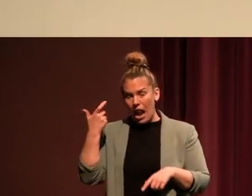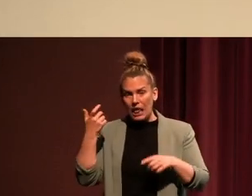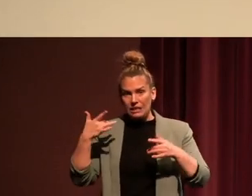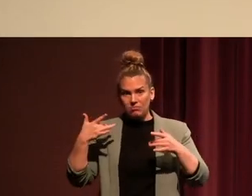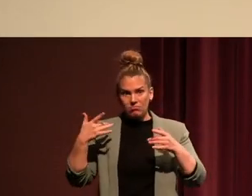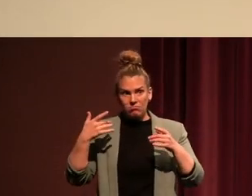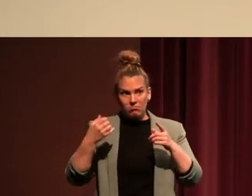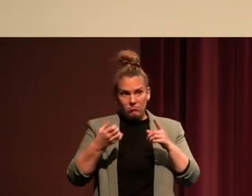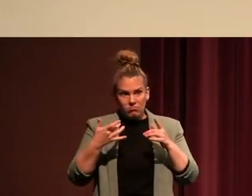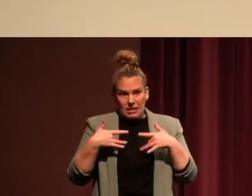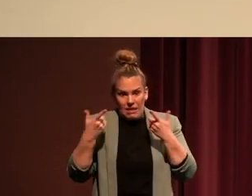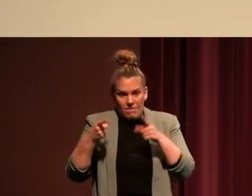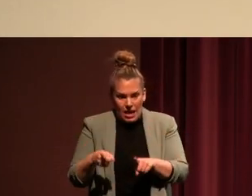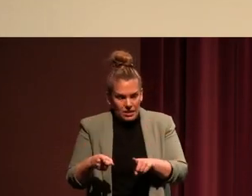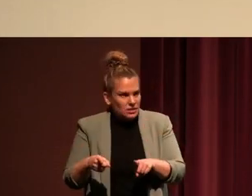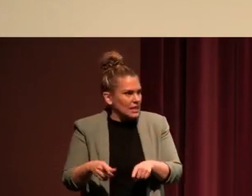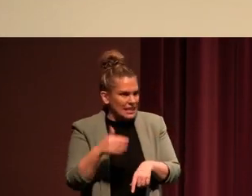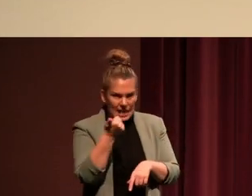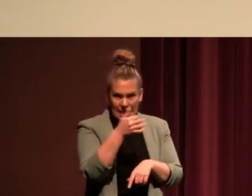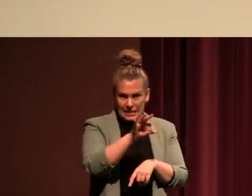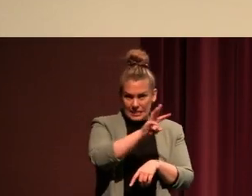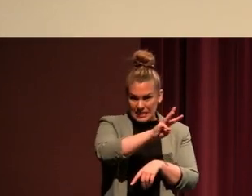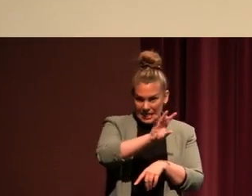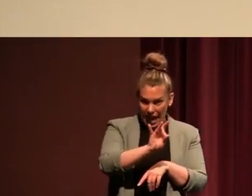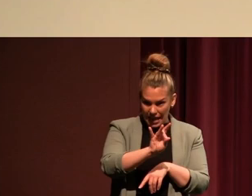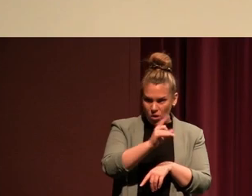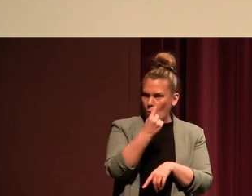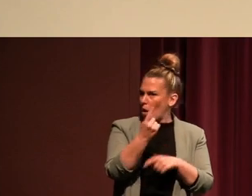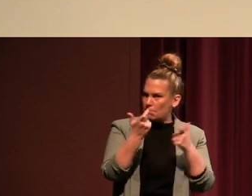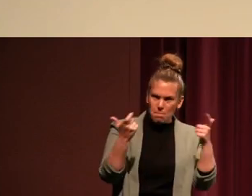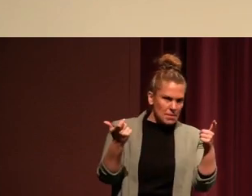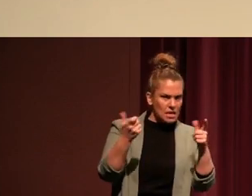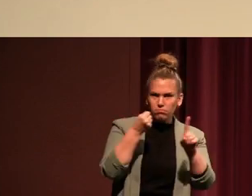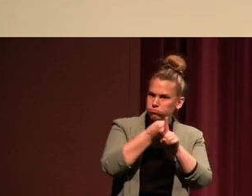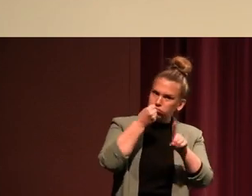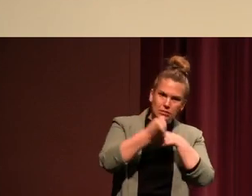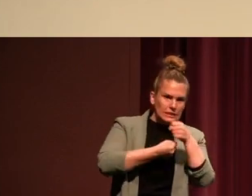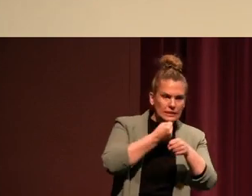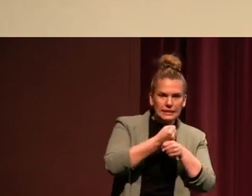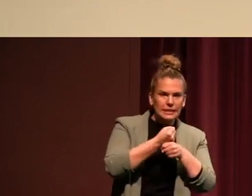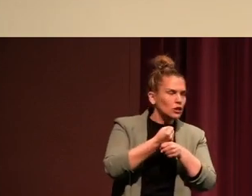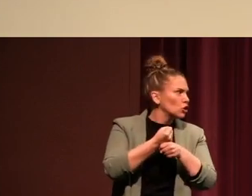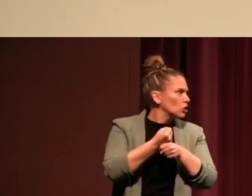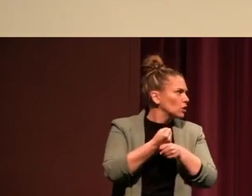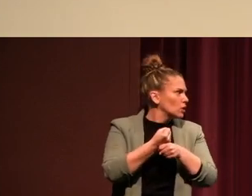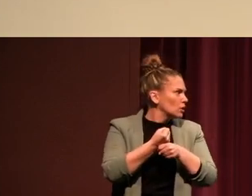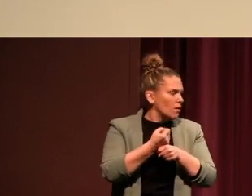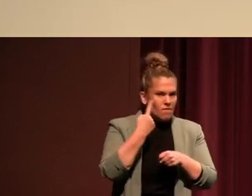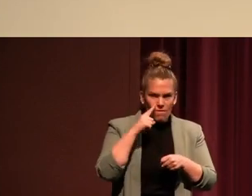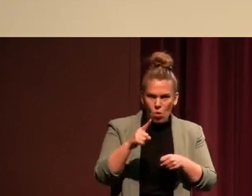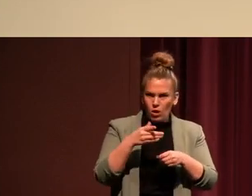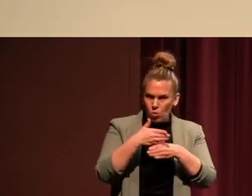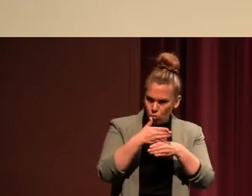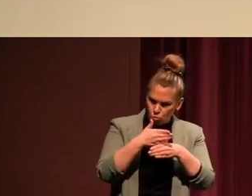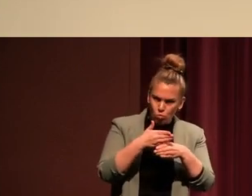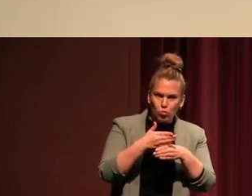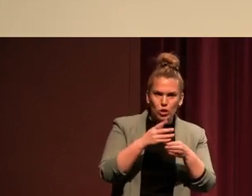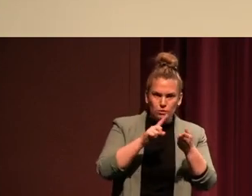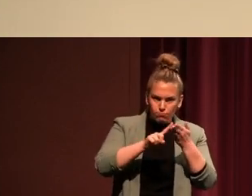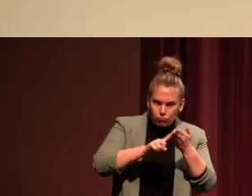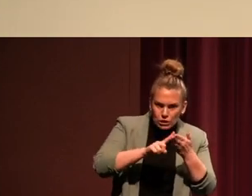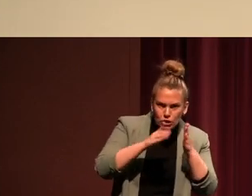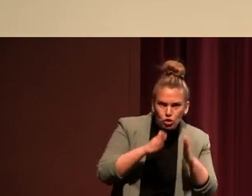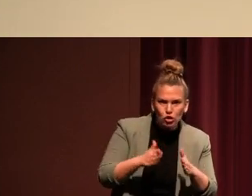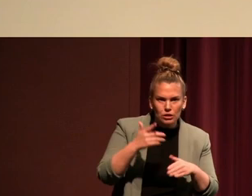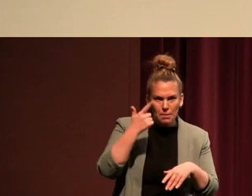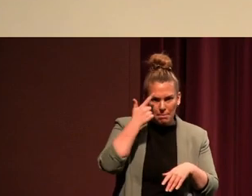1968 is one of the most important marker years for tree ring scientists, not because it's really, really narrow, but it's relatively narrow and it's surrounded by two really